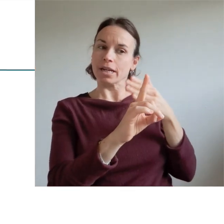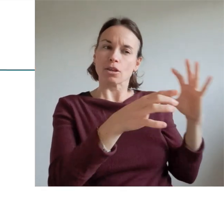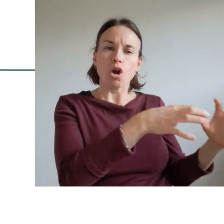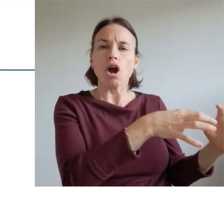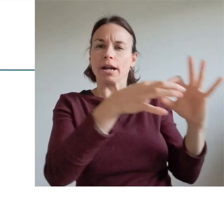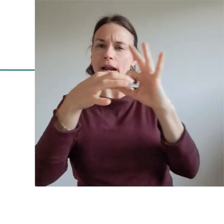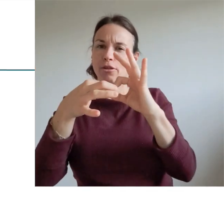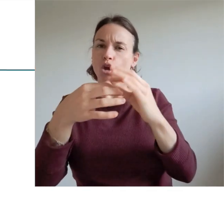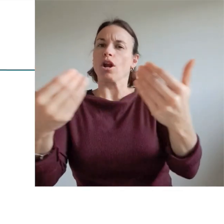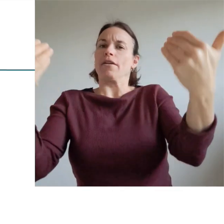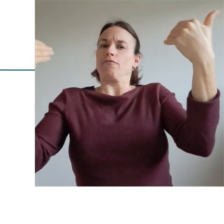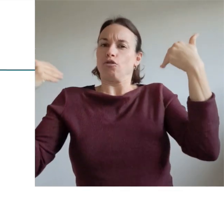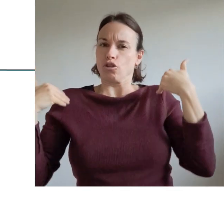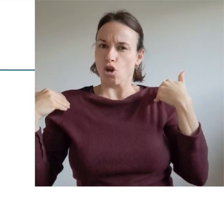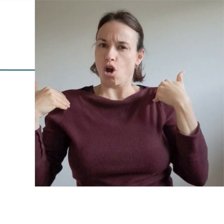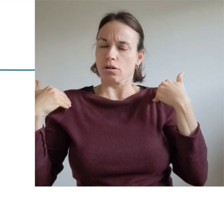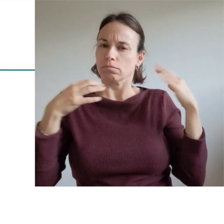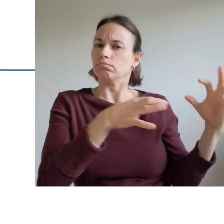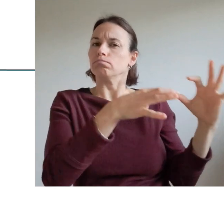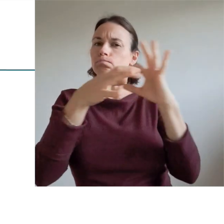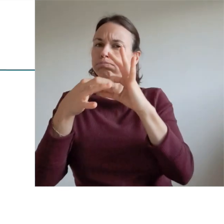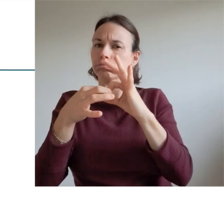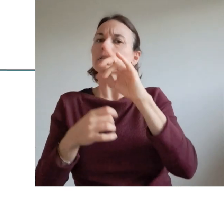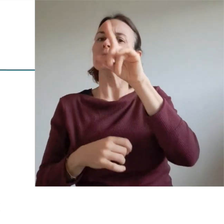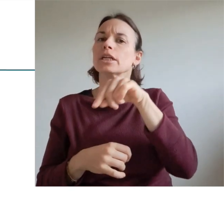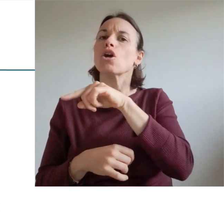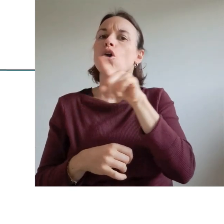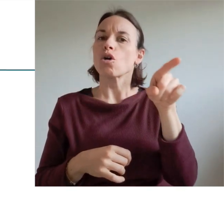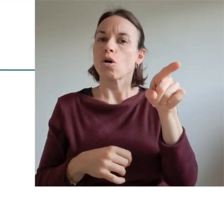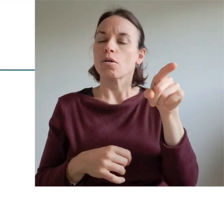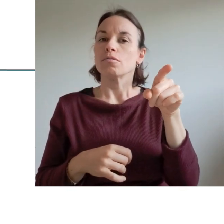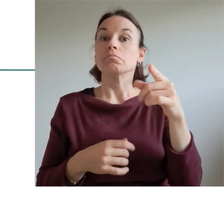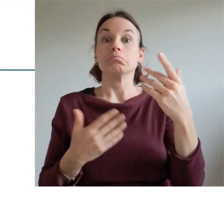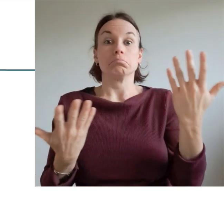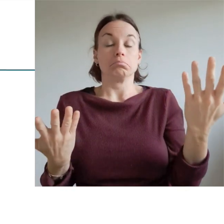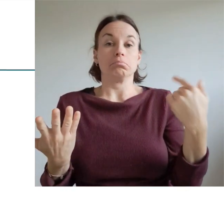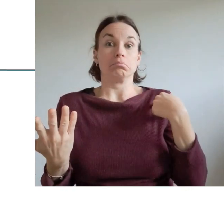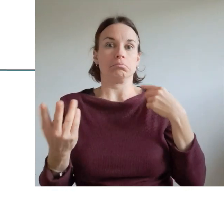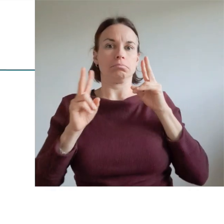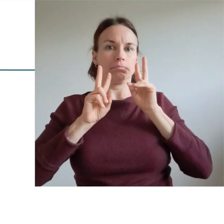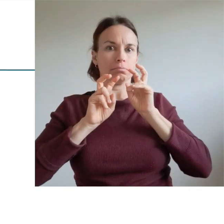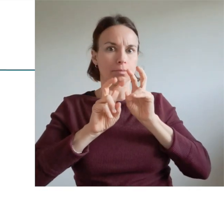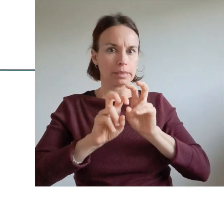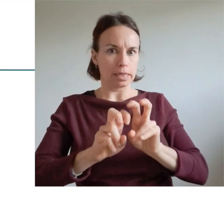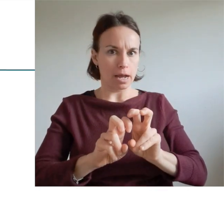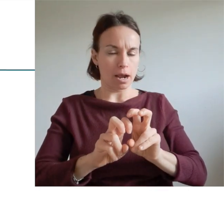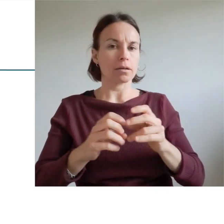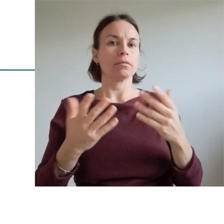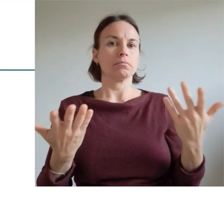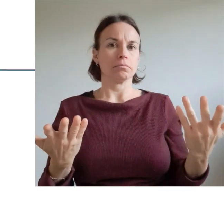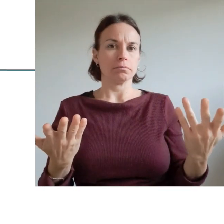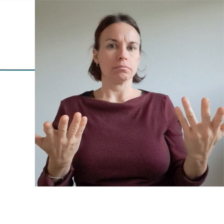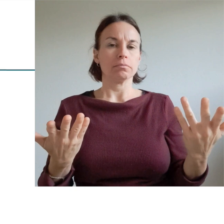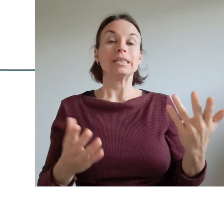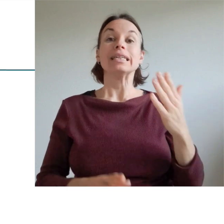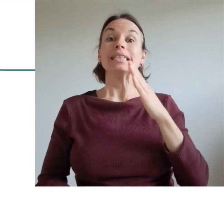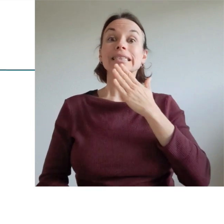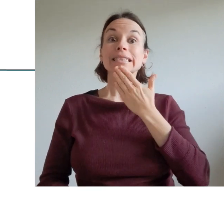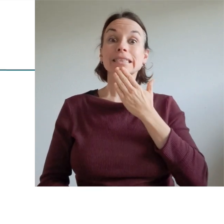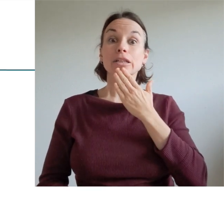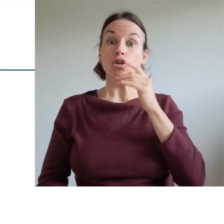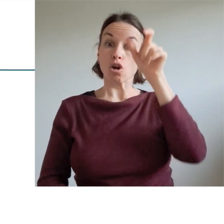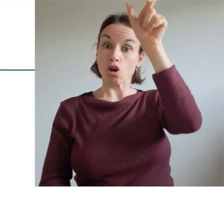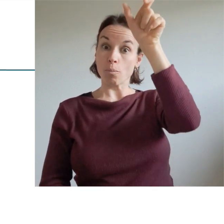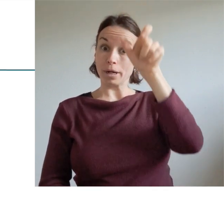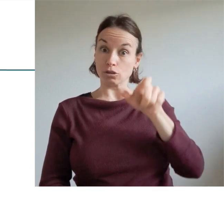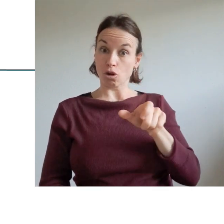are conventionalized indefinite forms for the different functions mentioned earlier. We have observed that